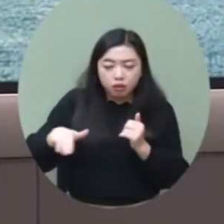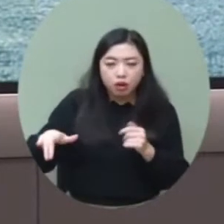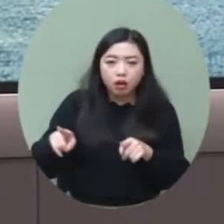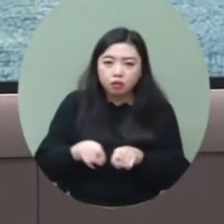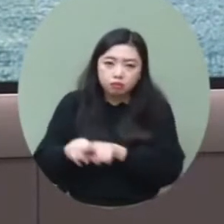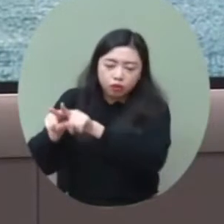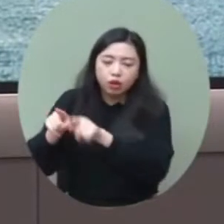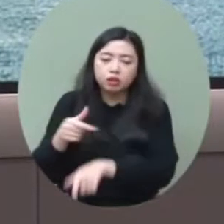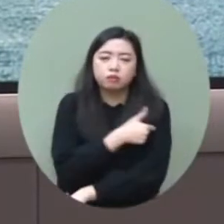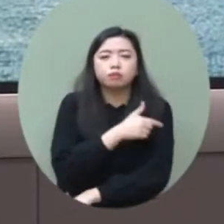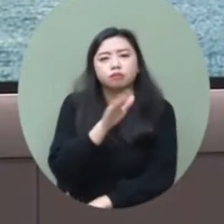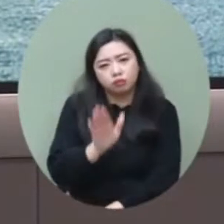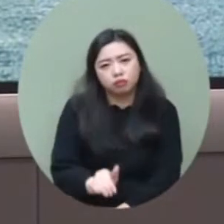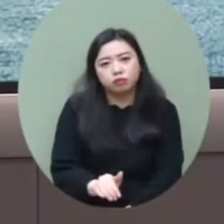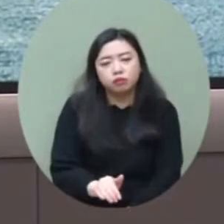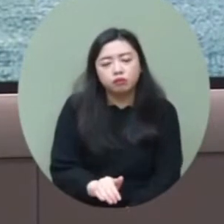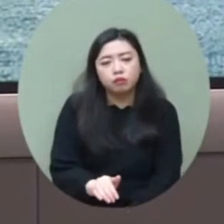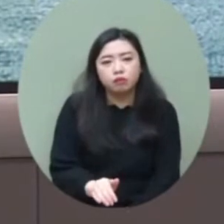Yes,